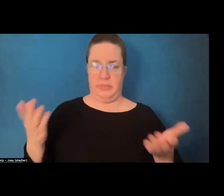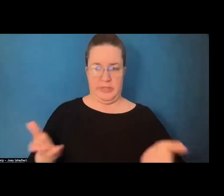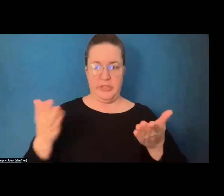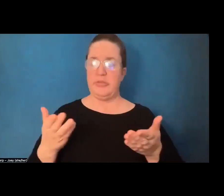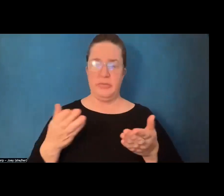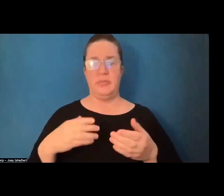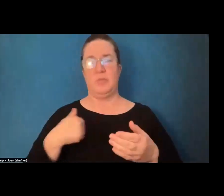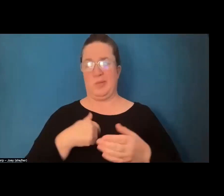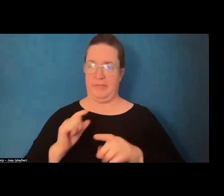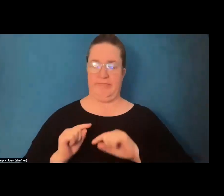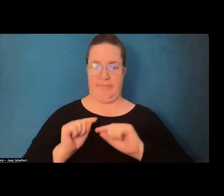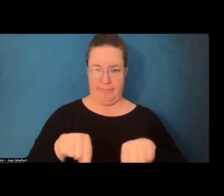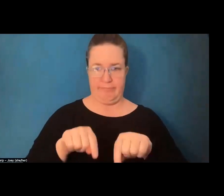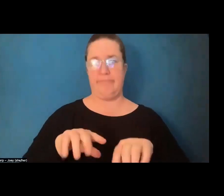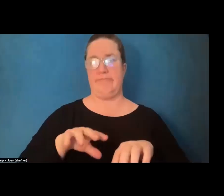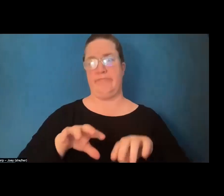and recognizing those as well.